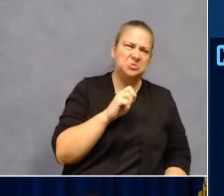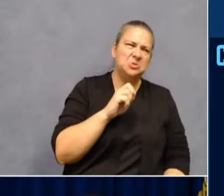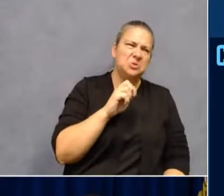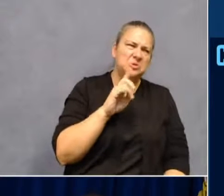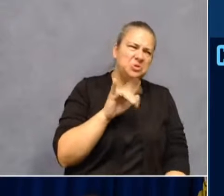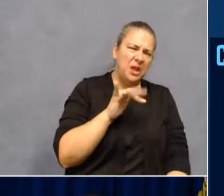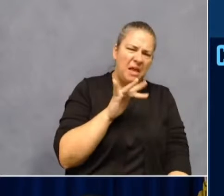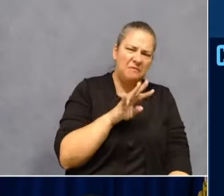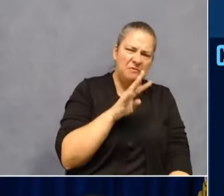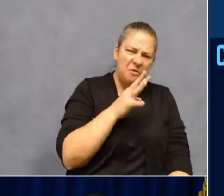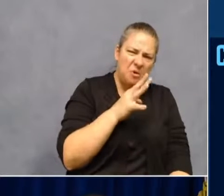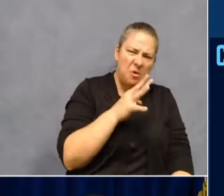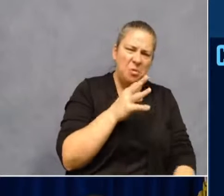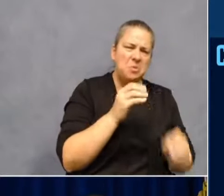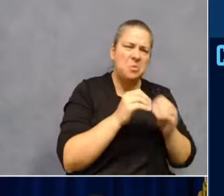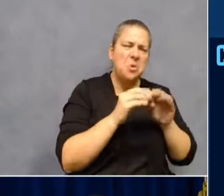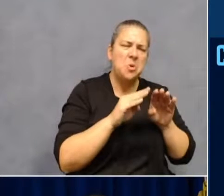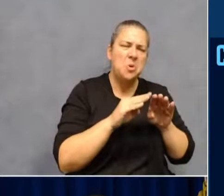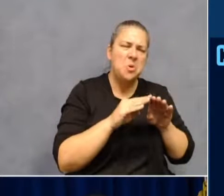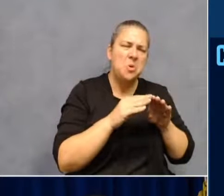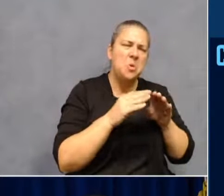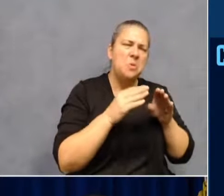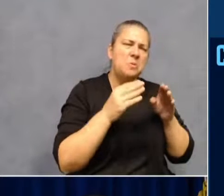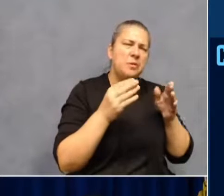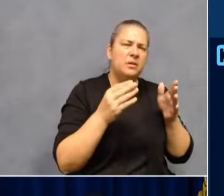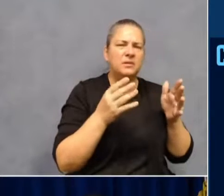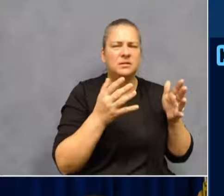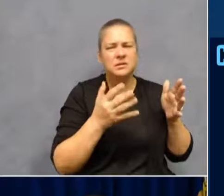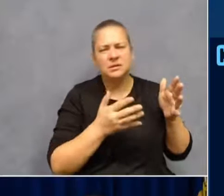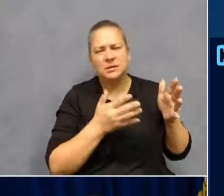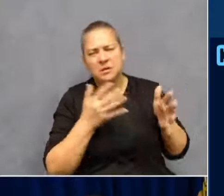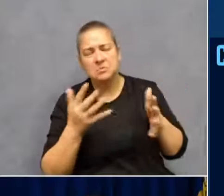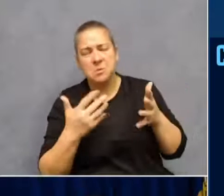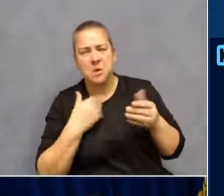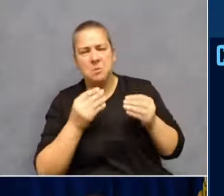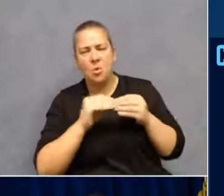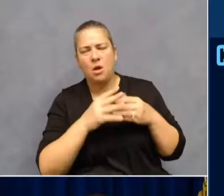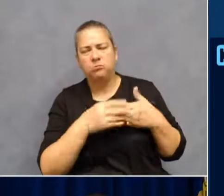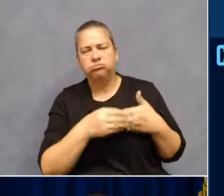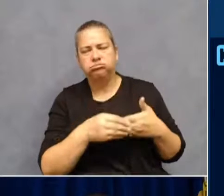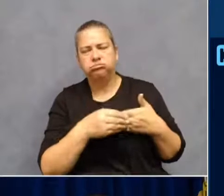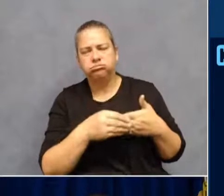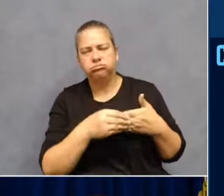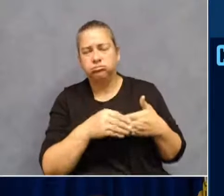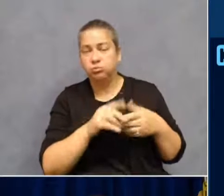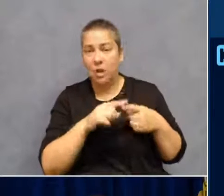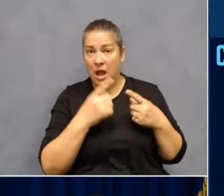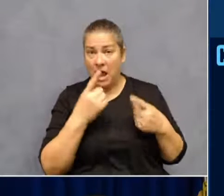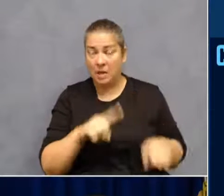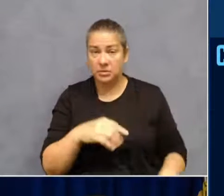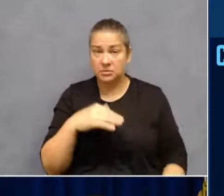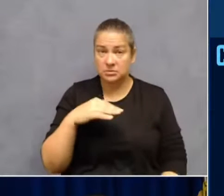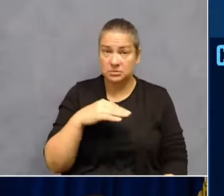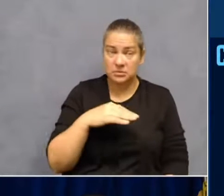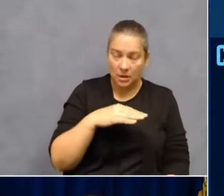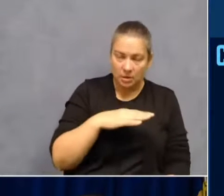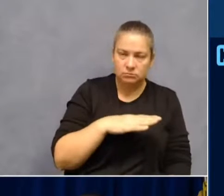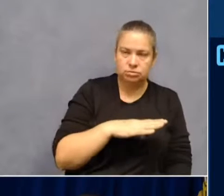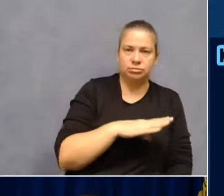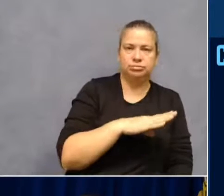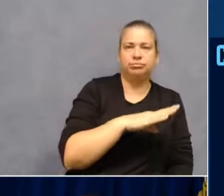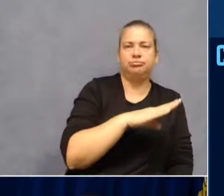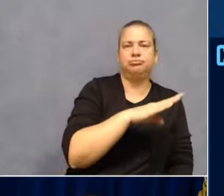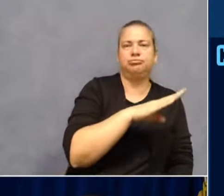up a little bit more. Maybe we got a little more lax, and we saw that next big escalation. That's when states